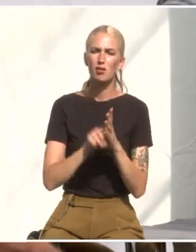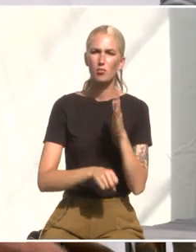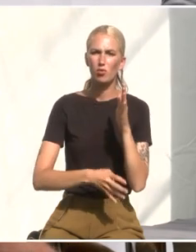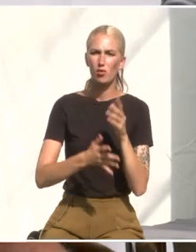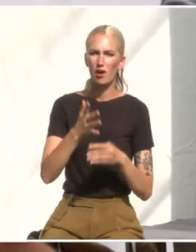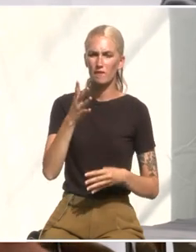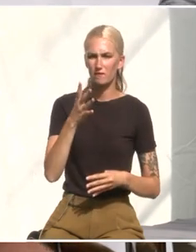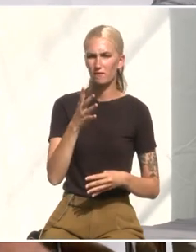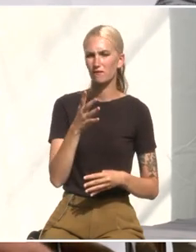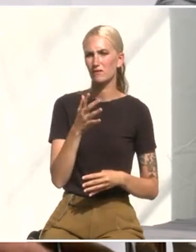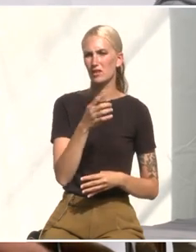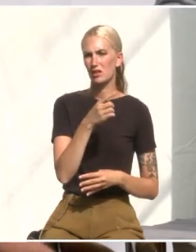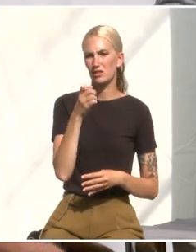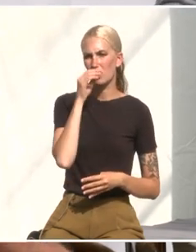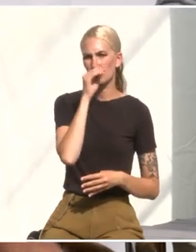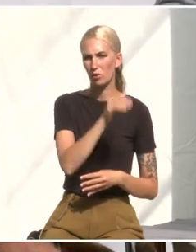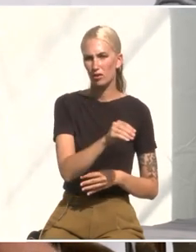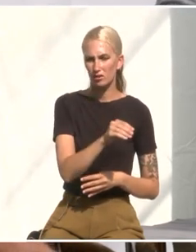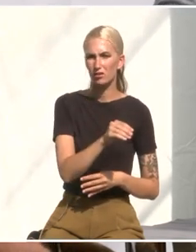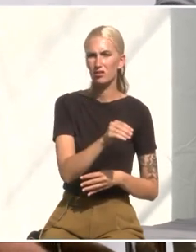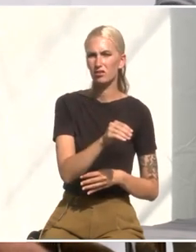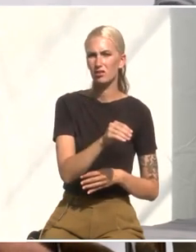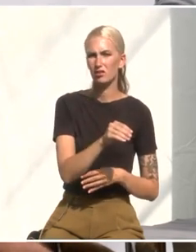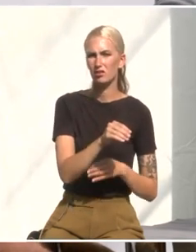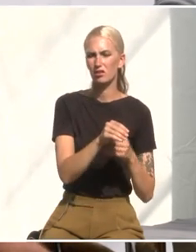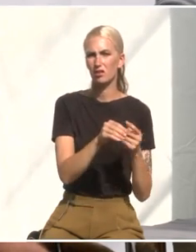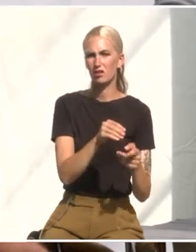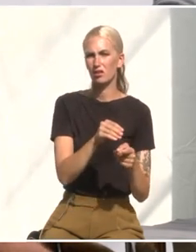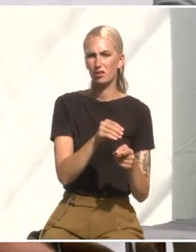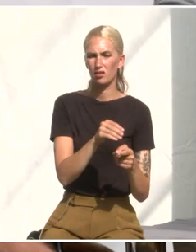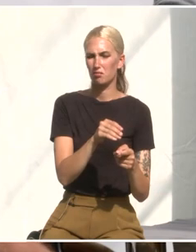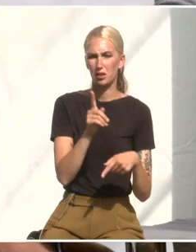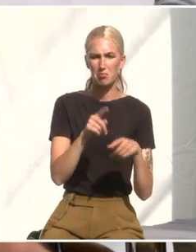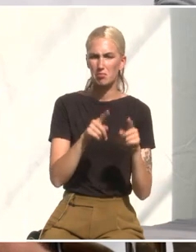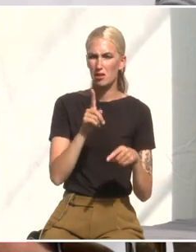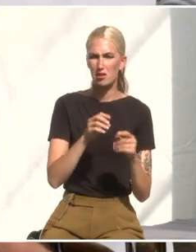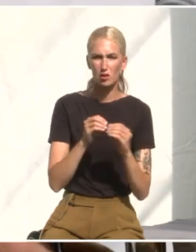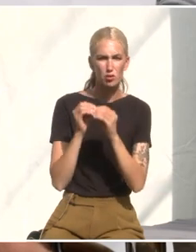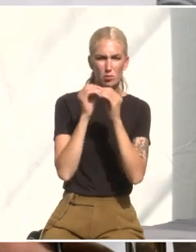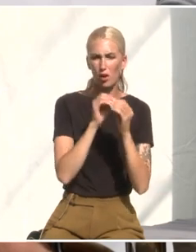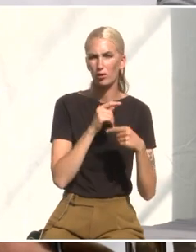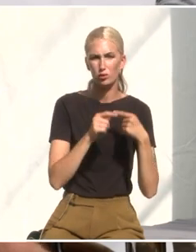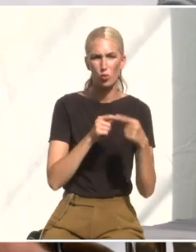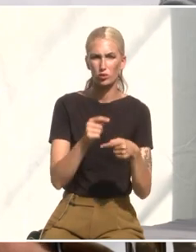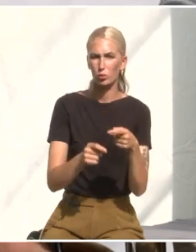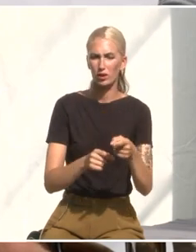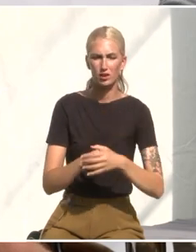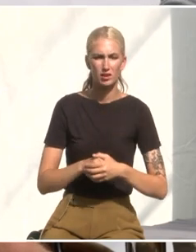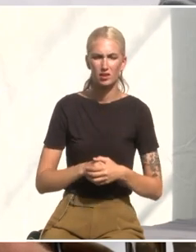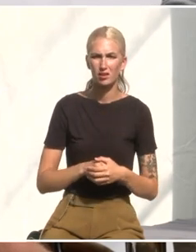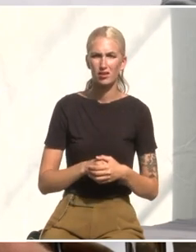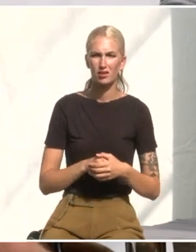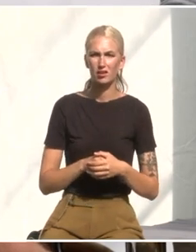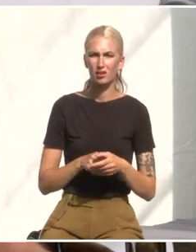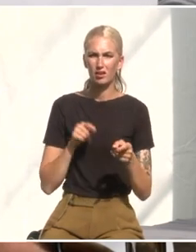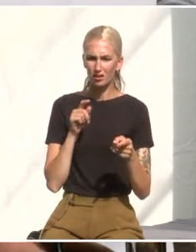40 per 100,000 to 20 in a few decades. And this drop has been something that we have been